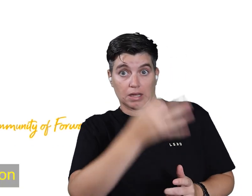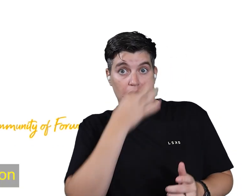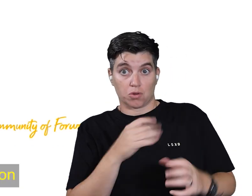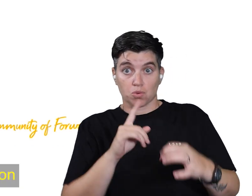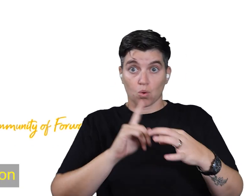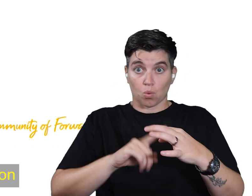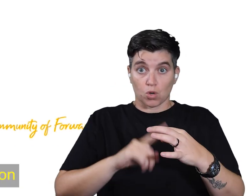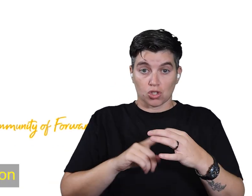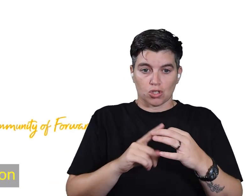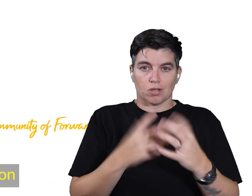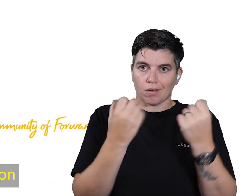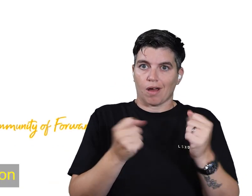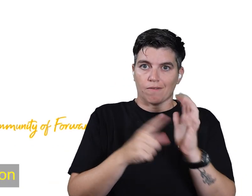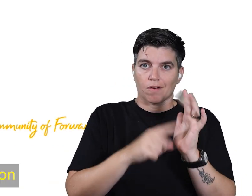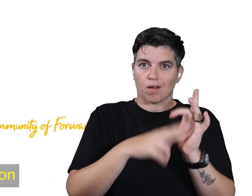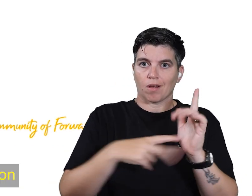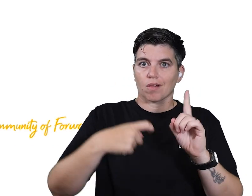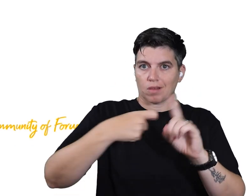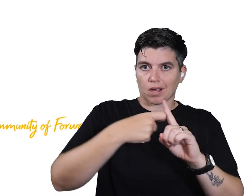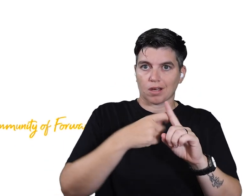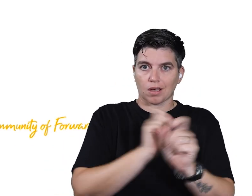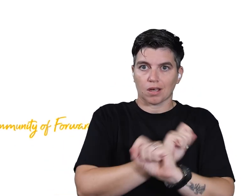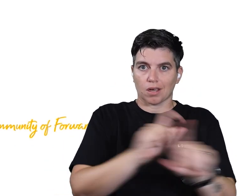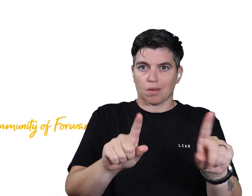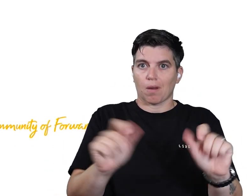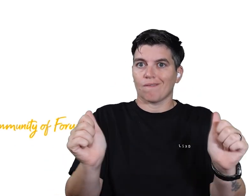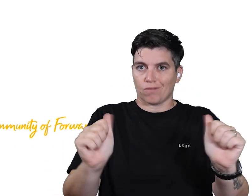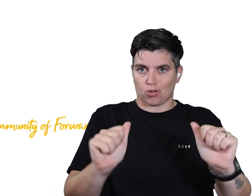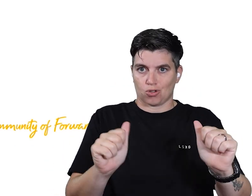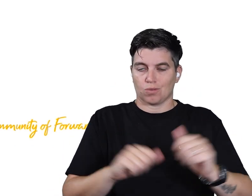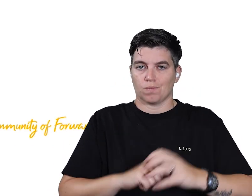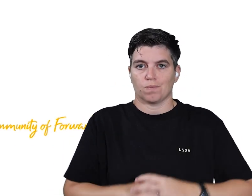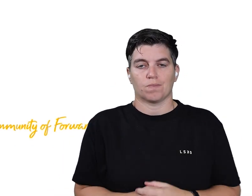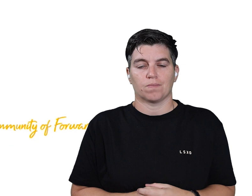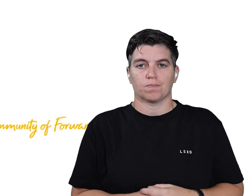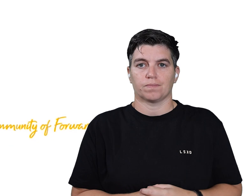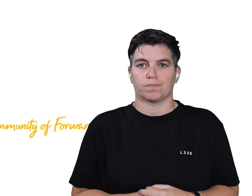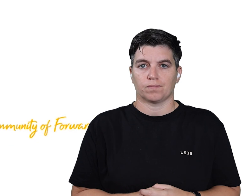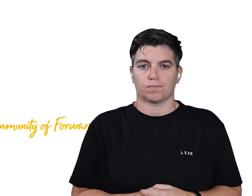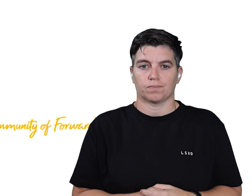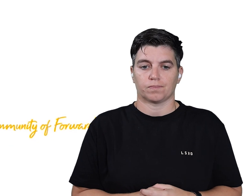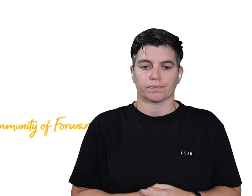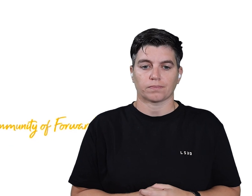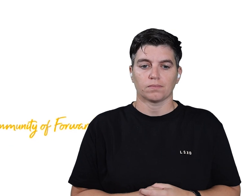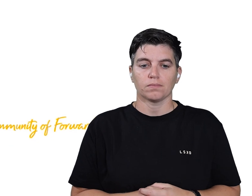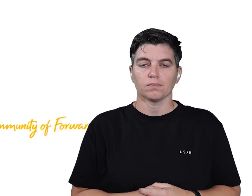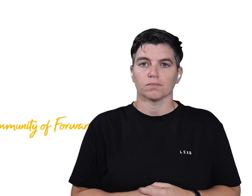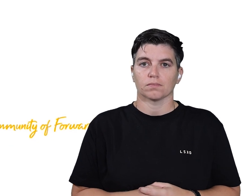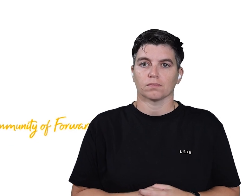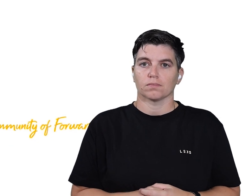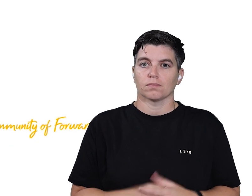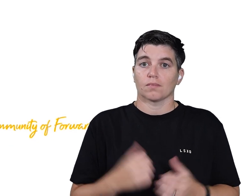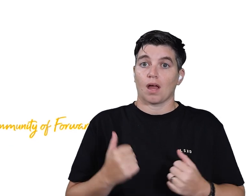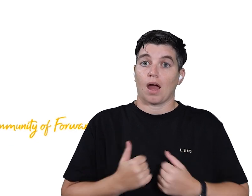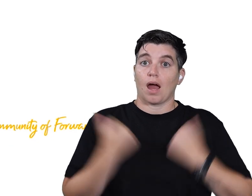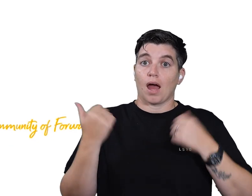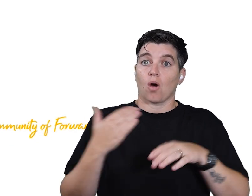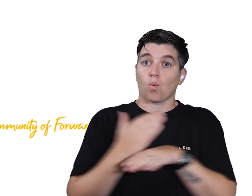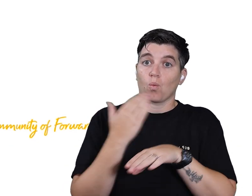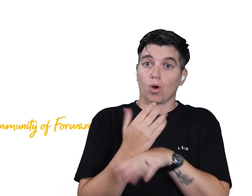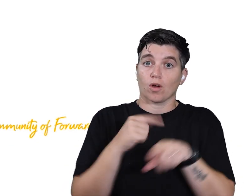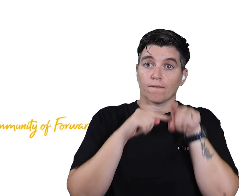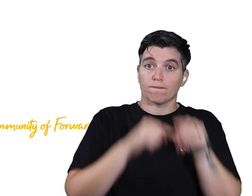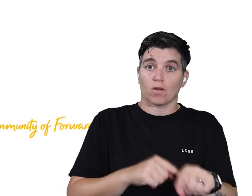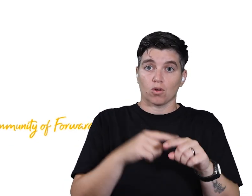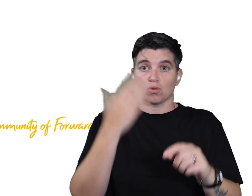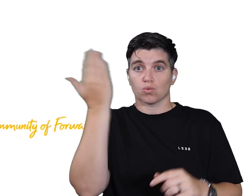for clarifying questions following the presentation through the use of a link provided in an email sent earlier today. Underpinning our work with